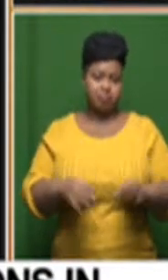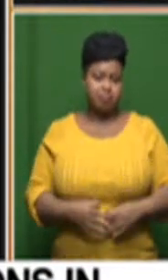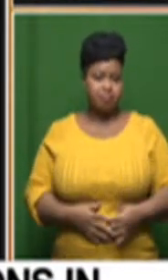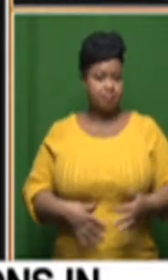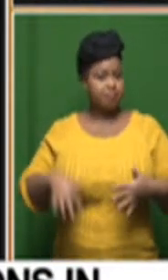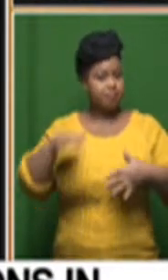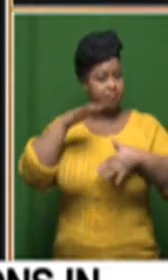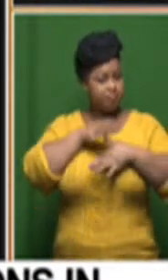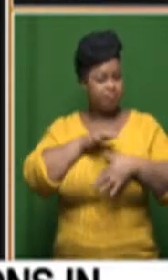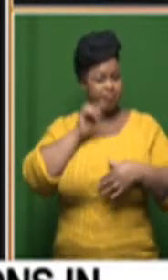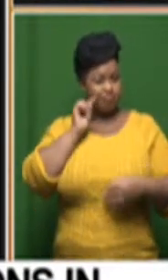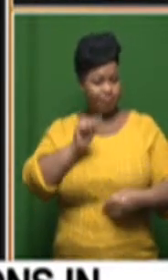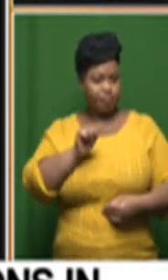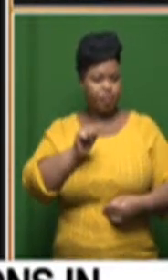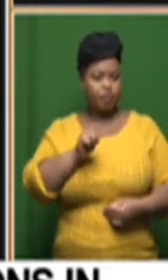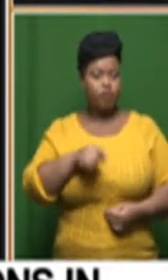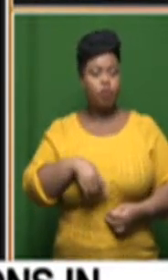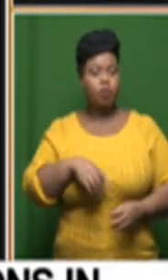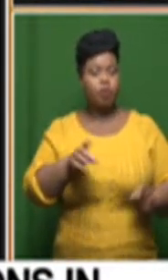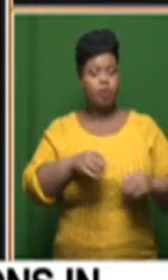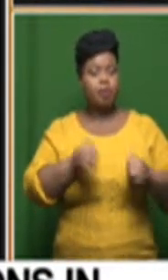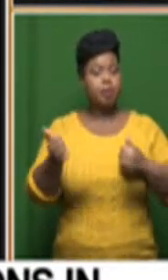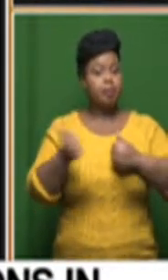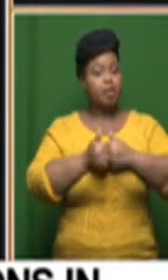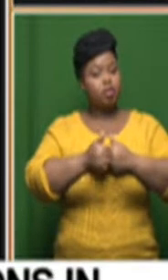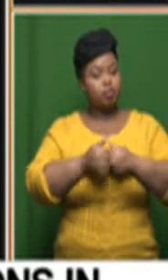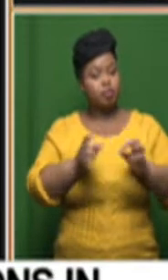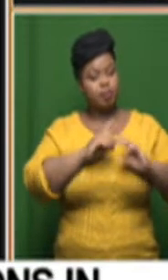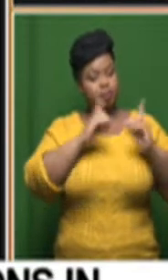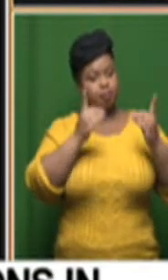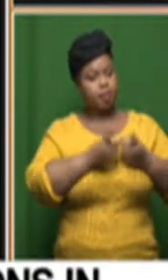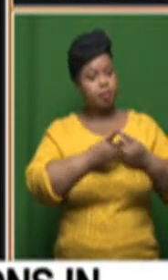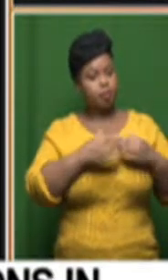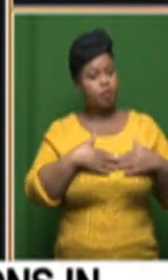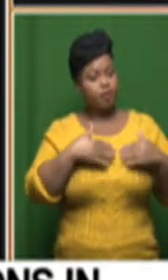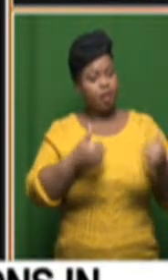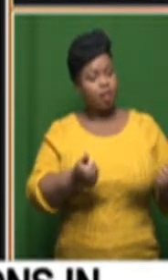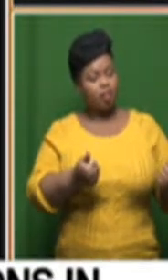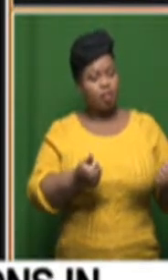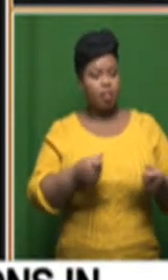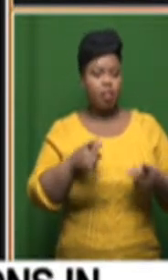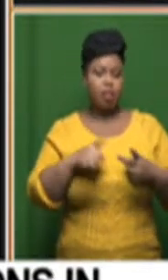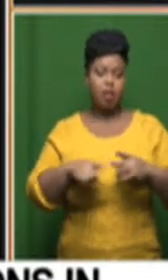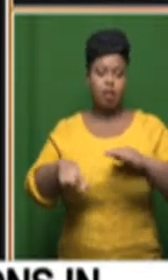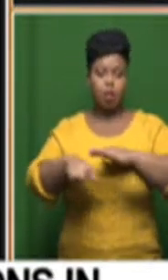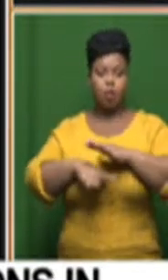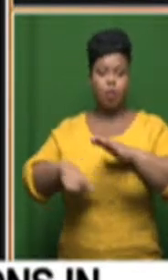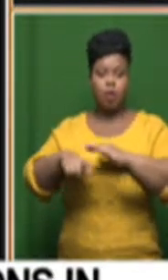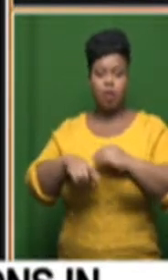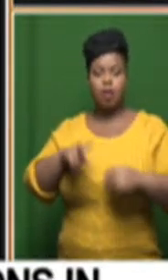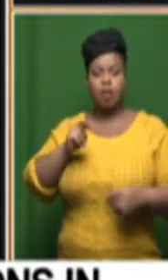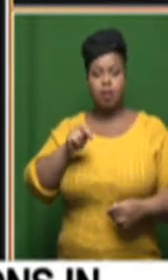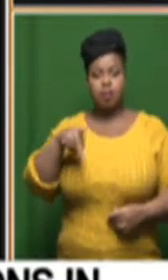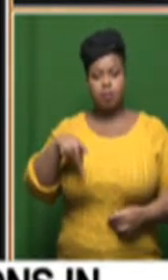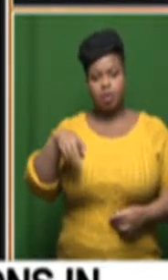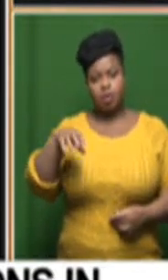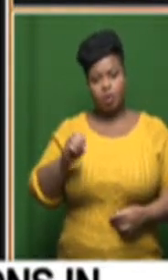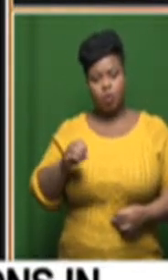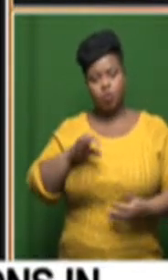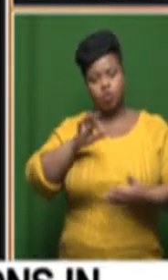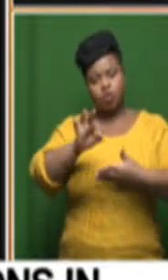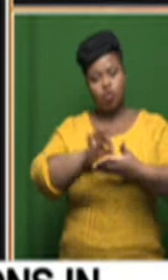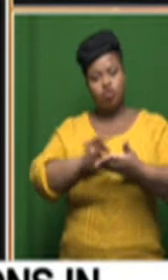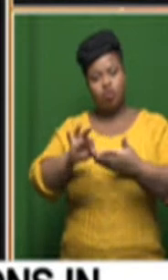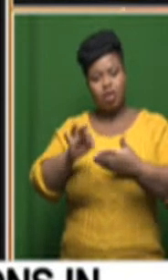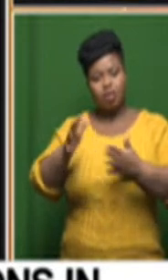main crux of this, the partnership between the Department of Health and our local NPOs, our contracted